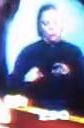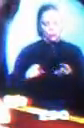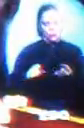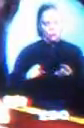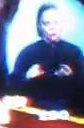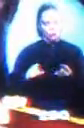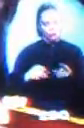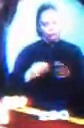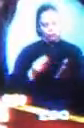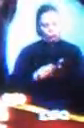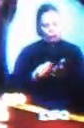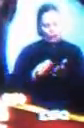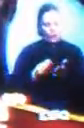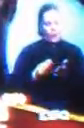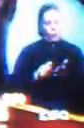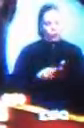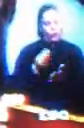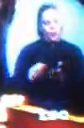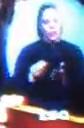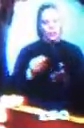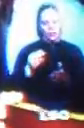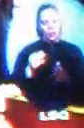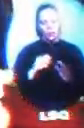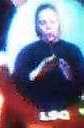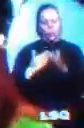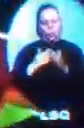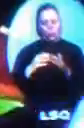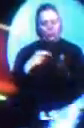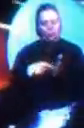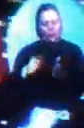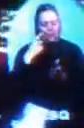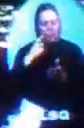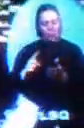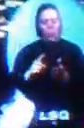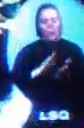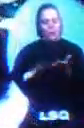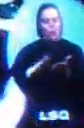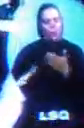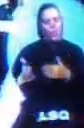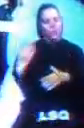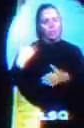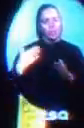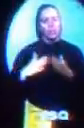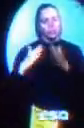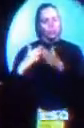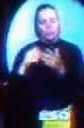the inconveniences. That's something that's happened in past summits and certainly not unusual.